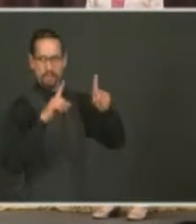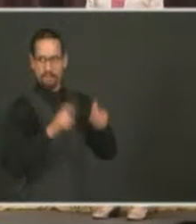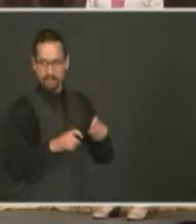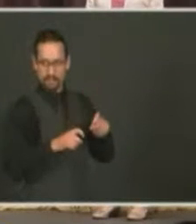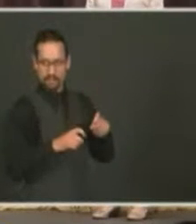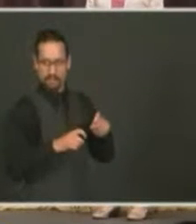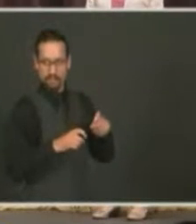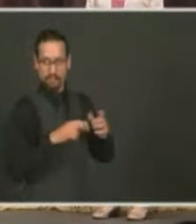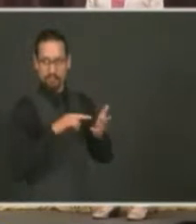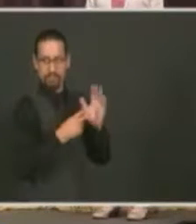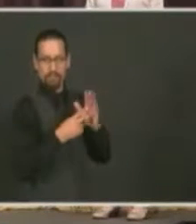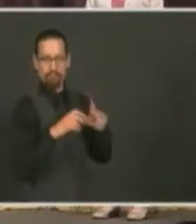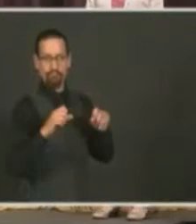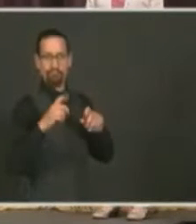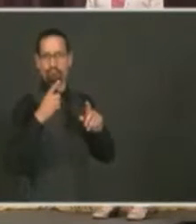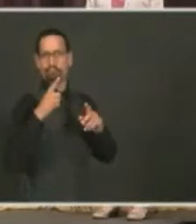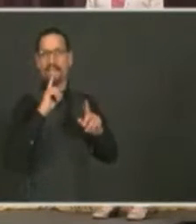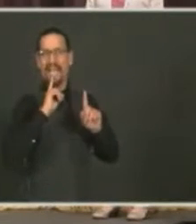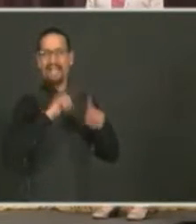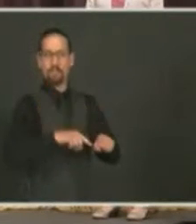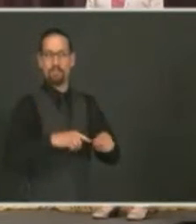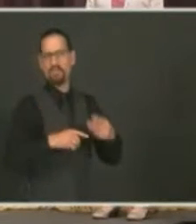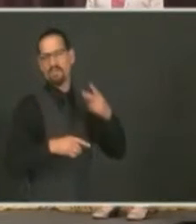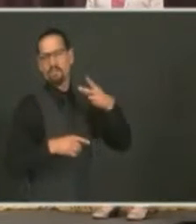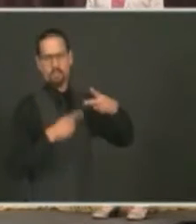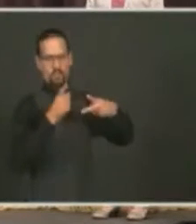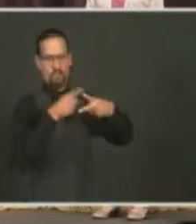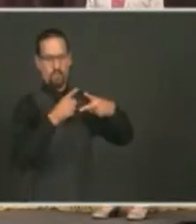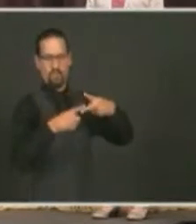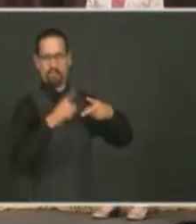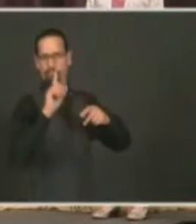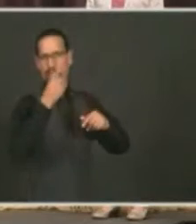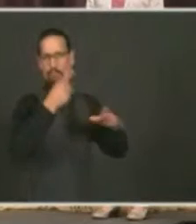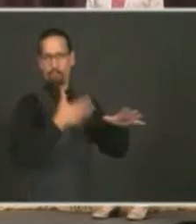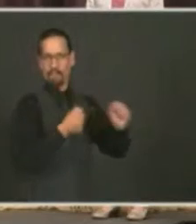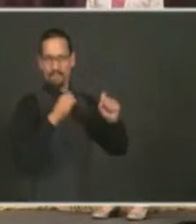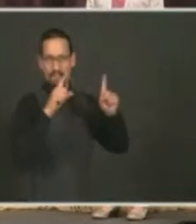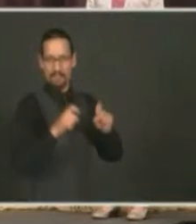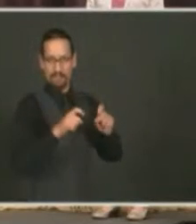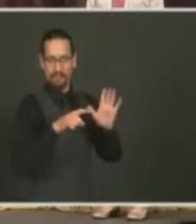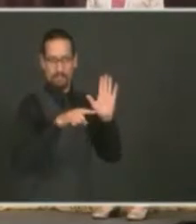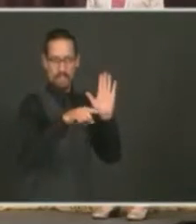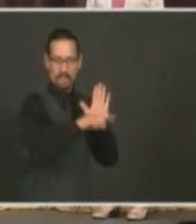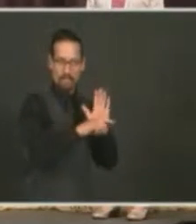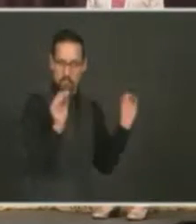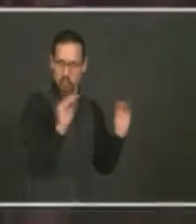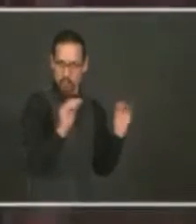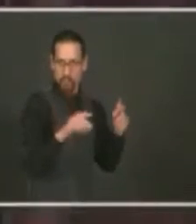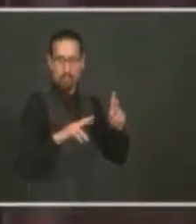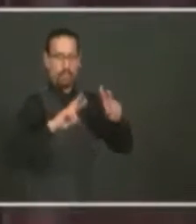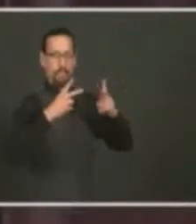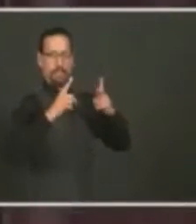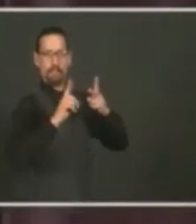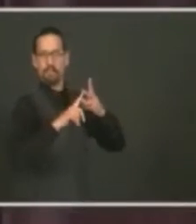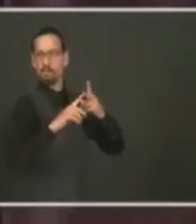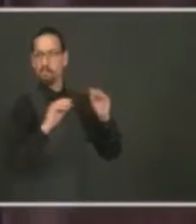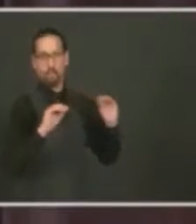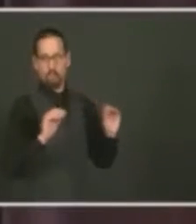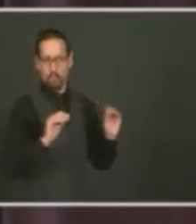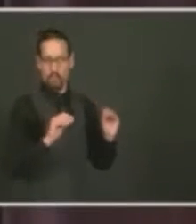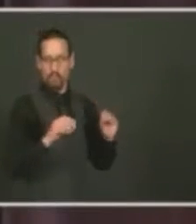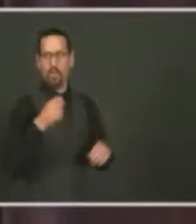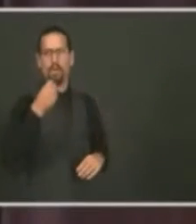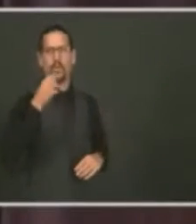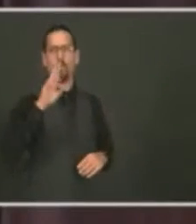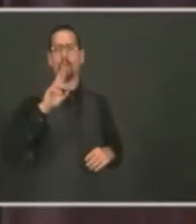are negative, both tests are positive, and if the rapid is negative but the PCR is positive? If both tests are negative,